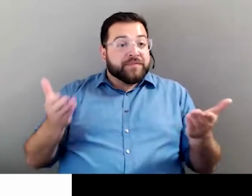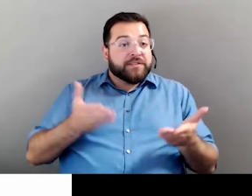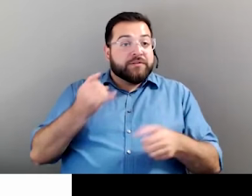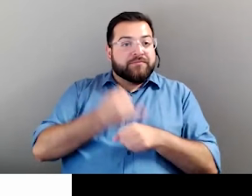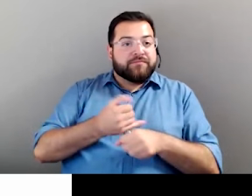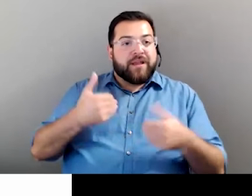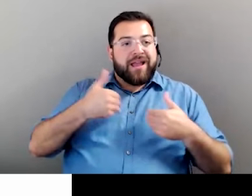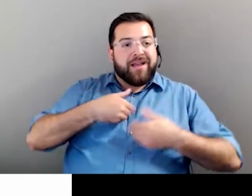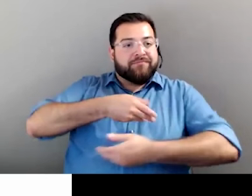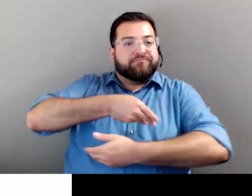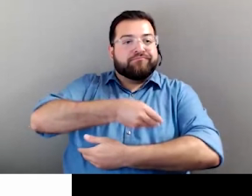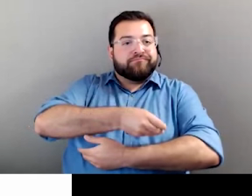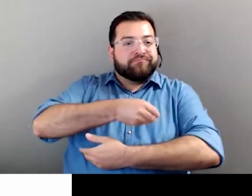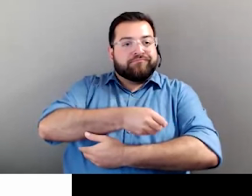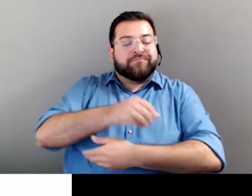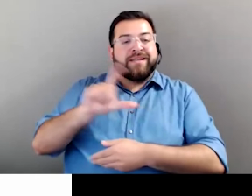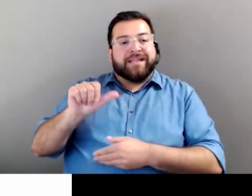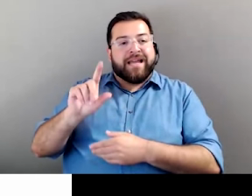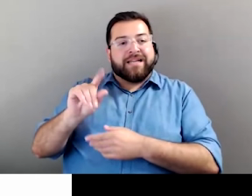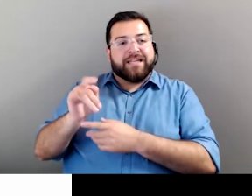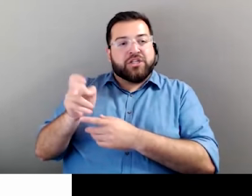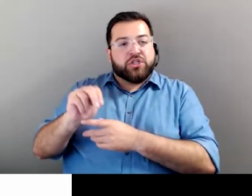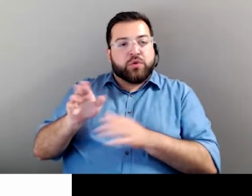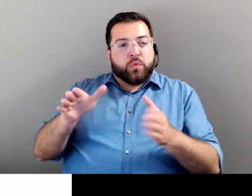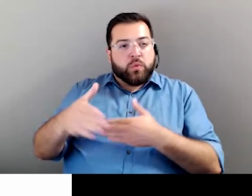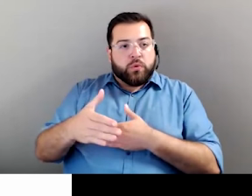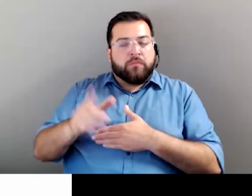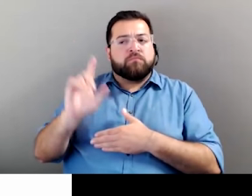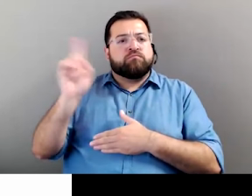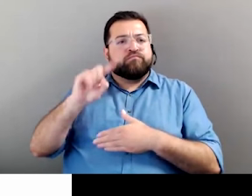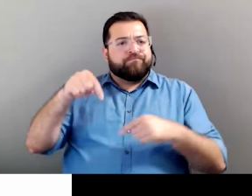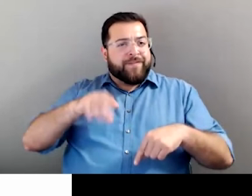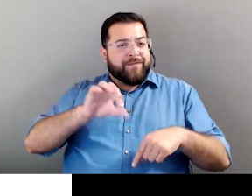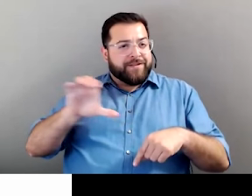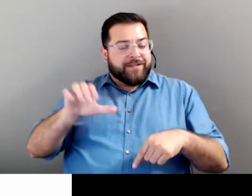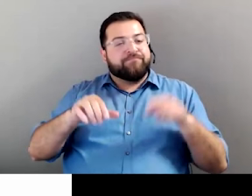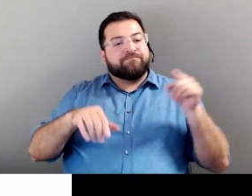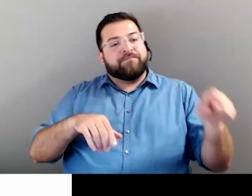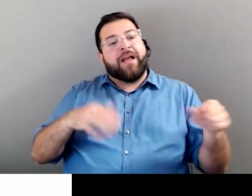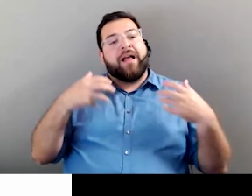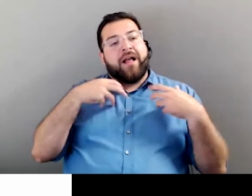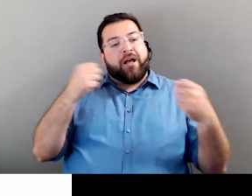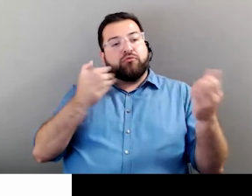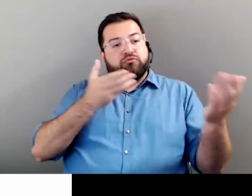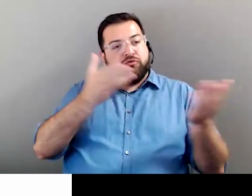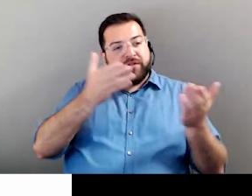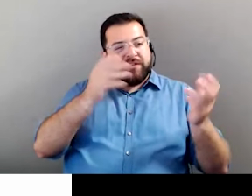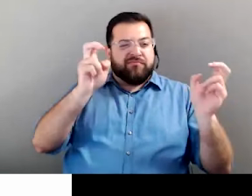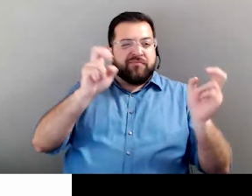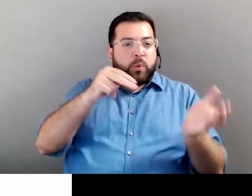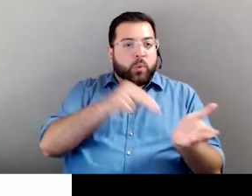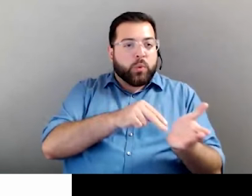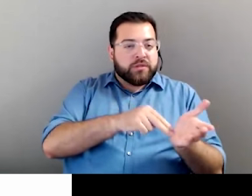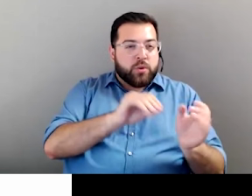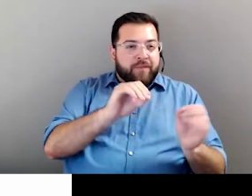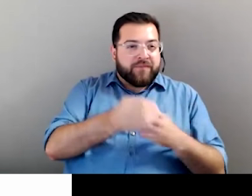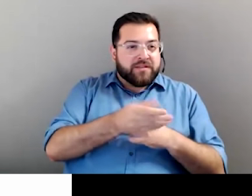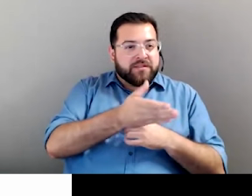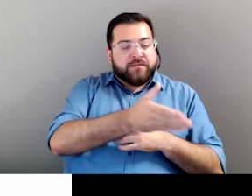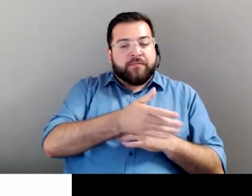campus. On our main campus, it is within the health services, so the nurse's office in their back office.